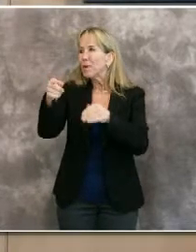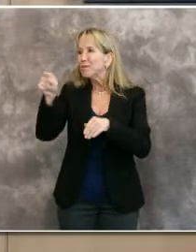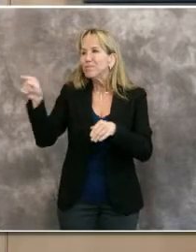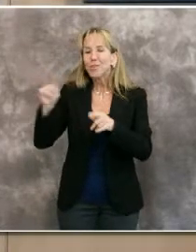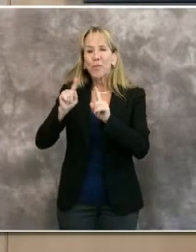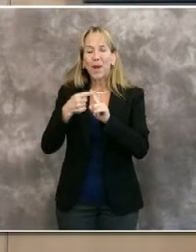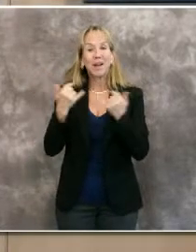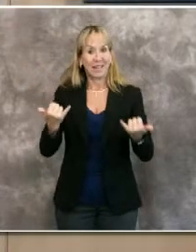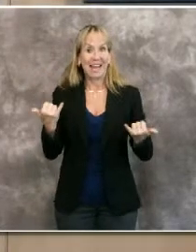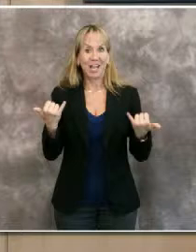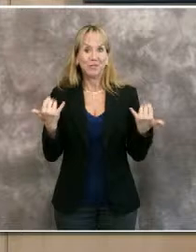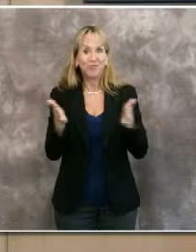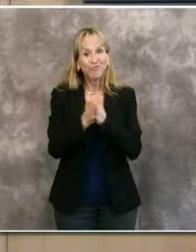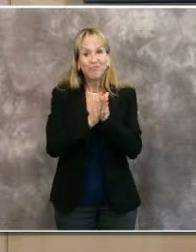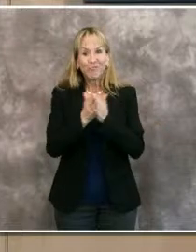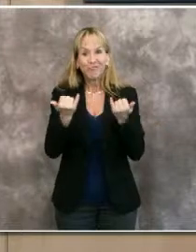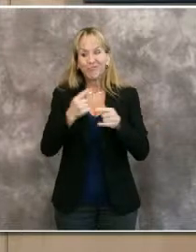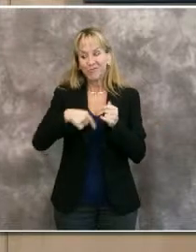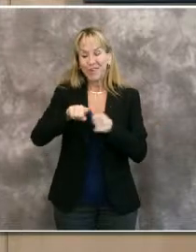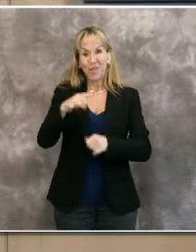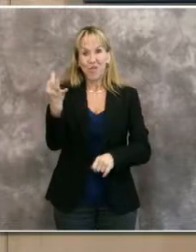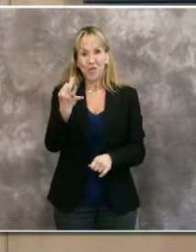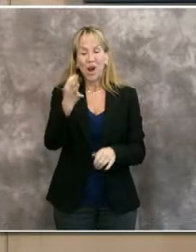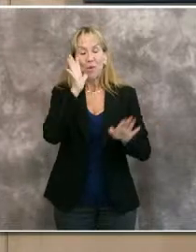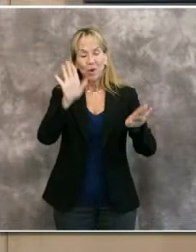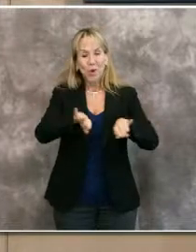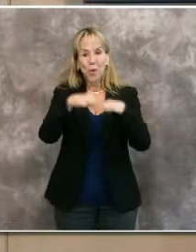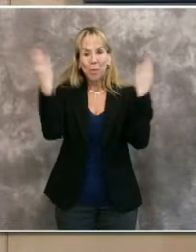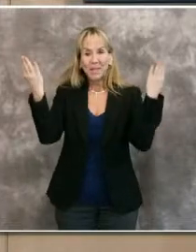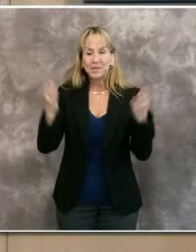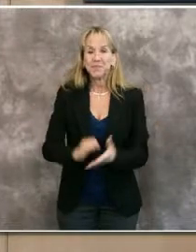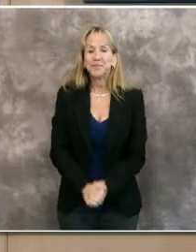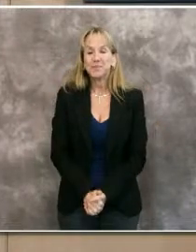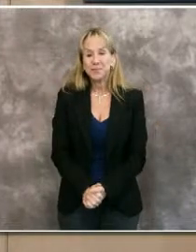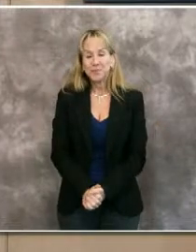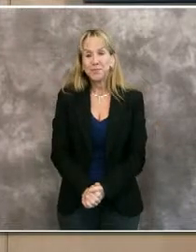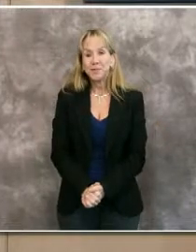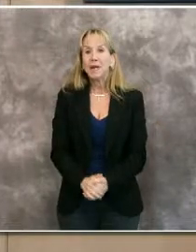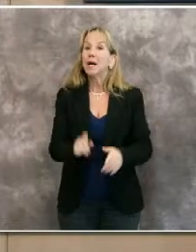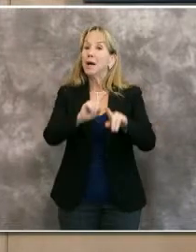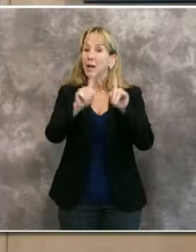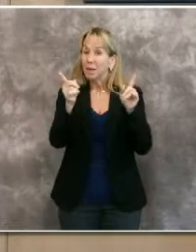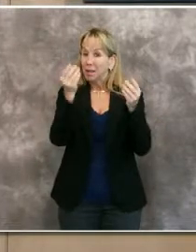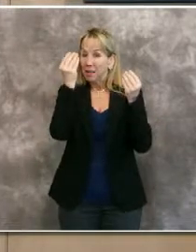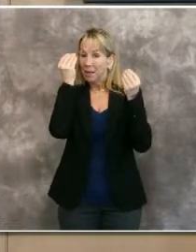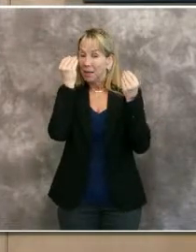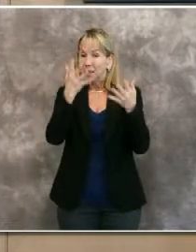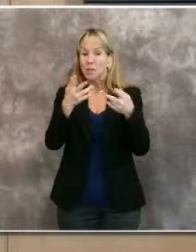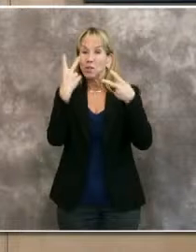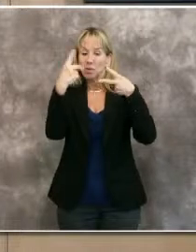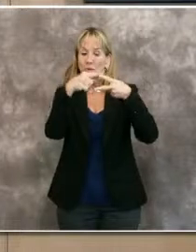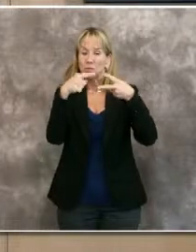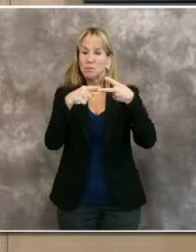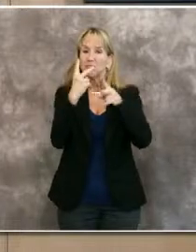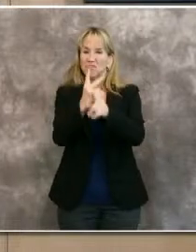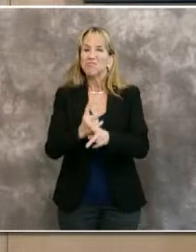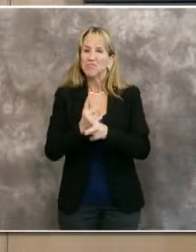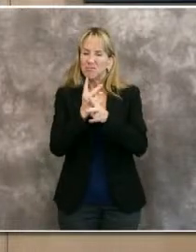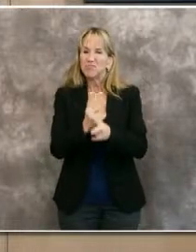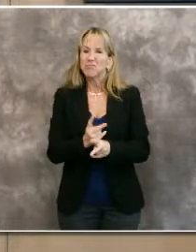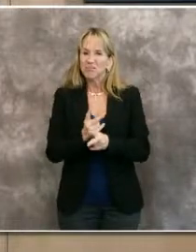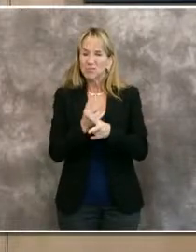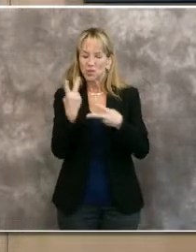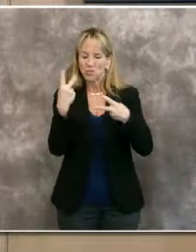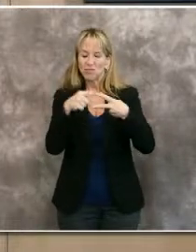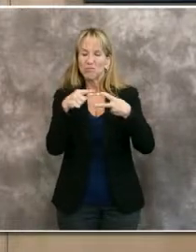no doubt eager to visit your favorite establishments. But I want to offer two notes of caution. As we